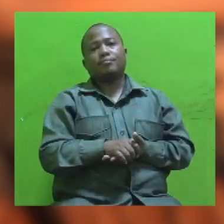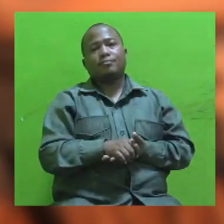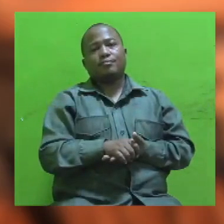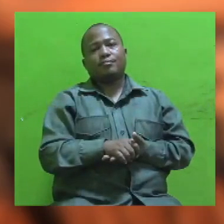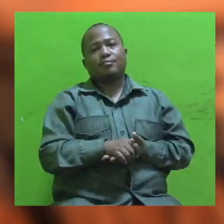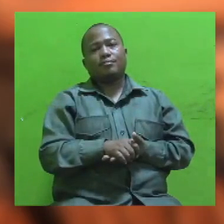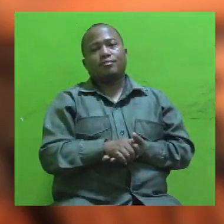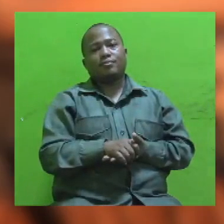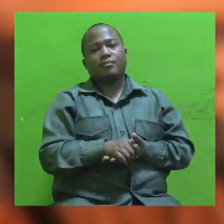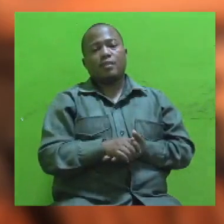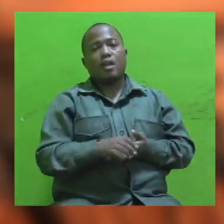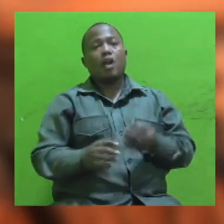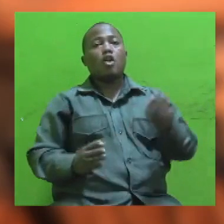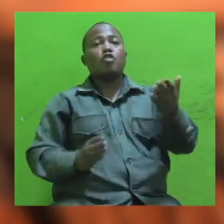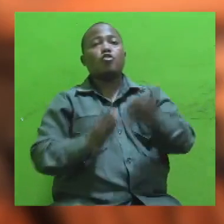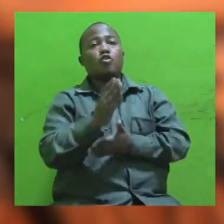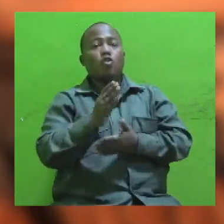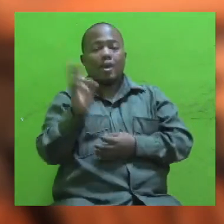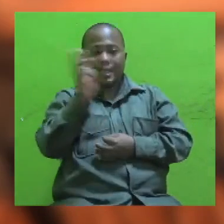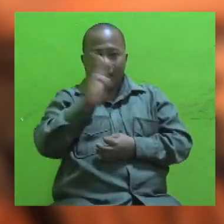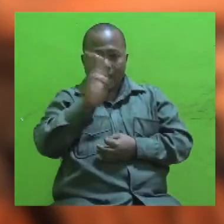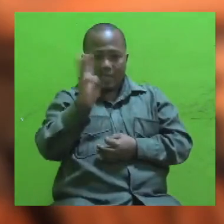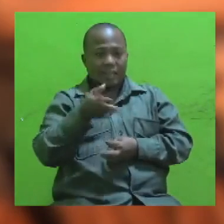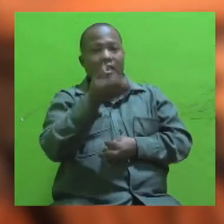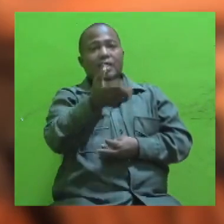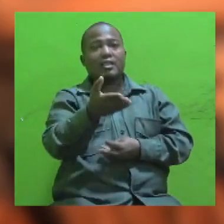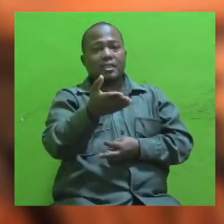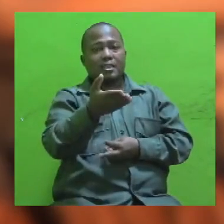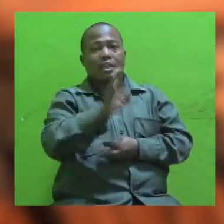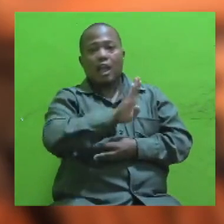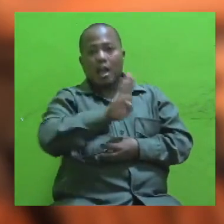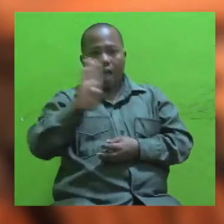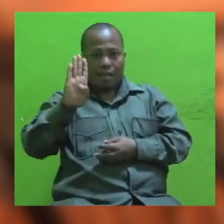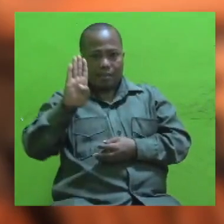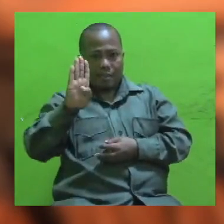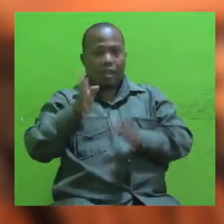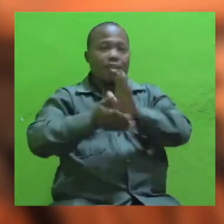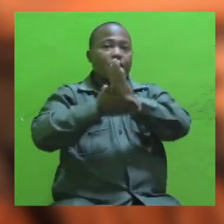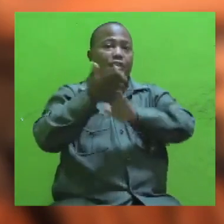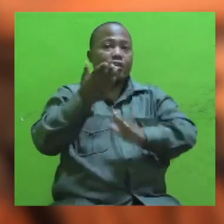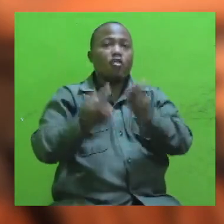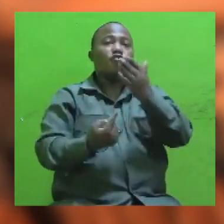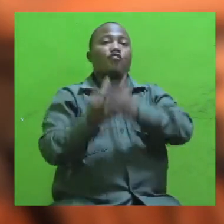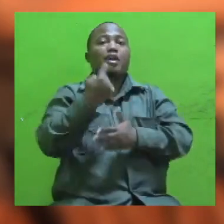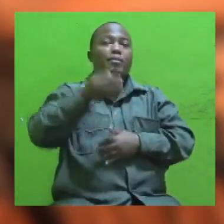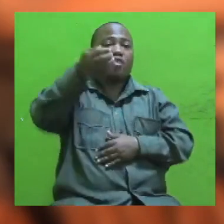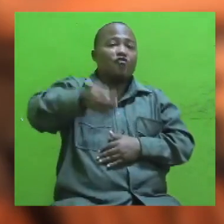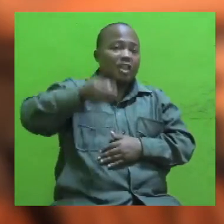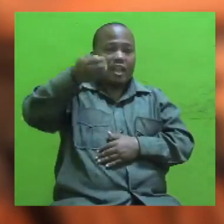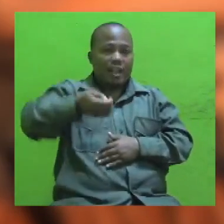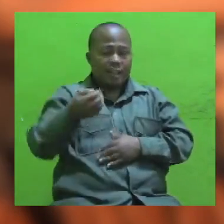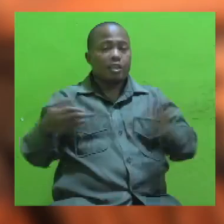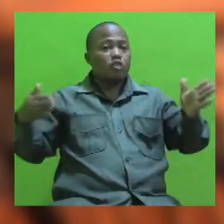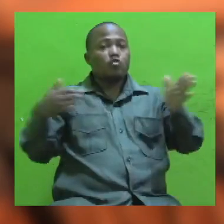So through the district council, it ranges from the village level to the district level.